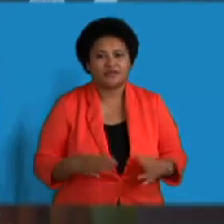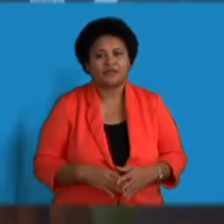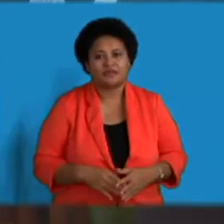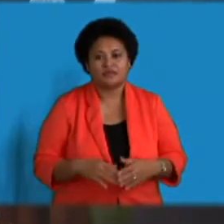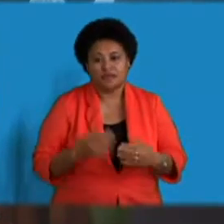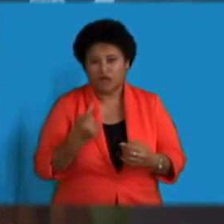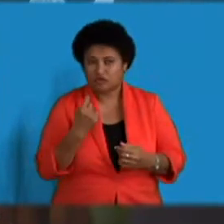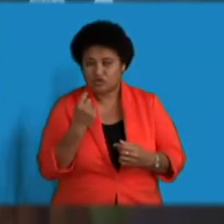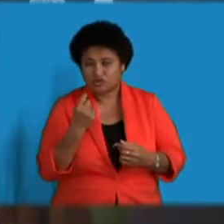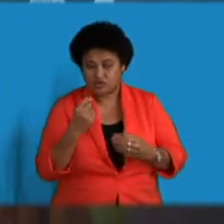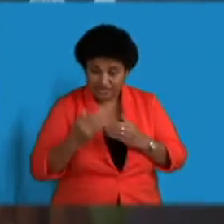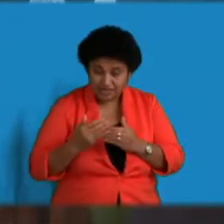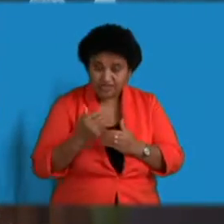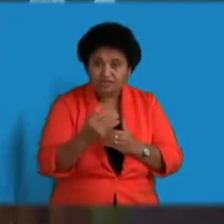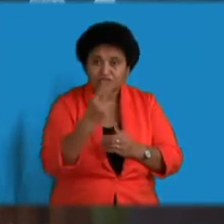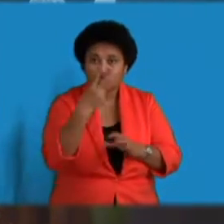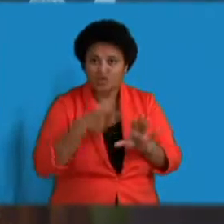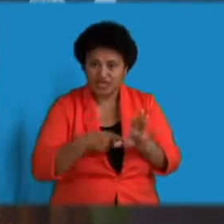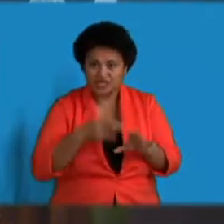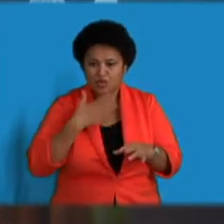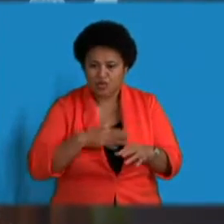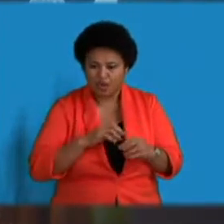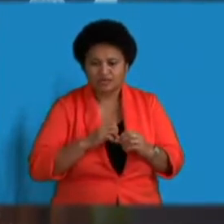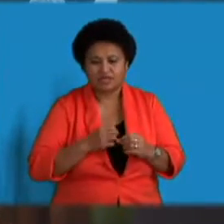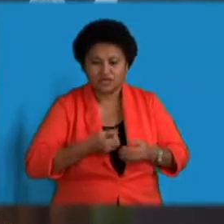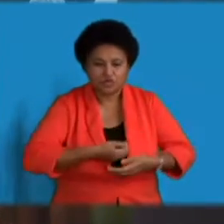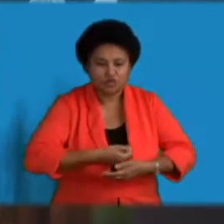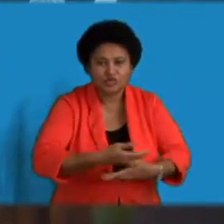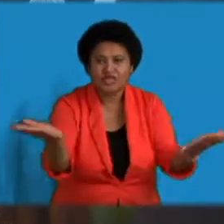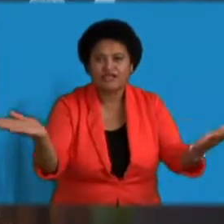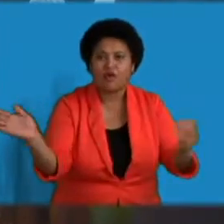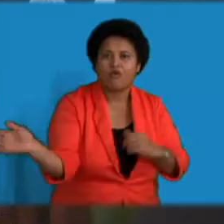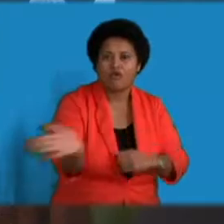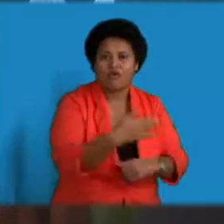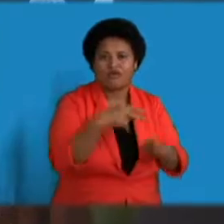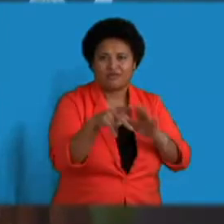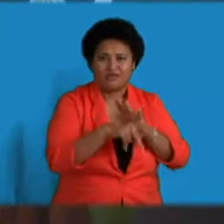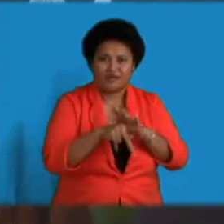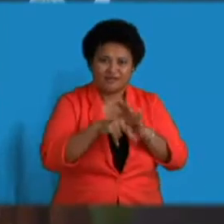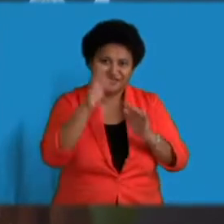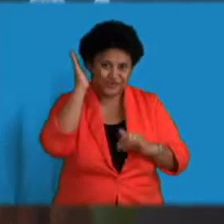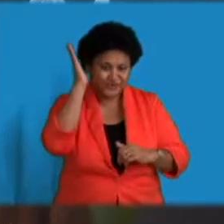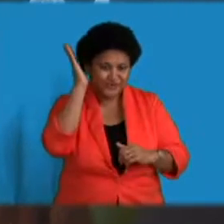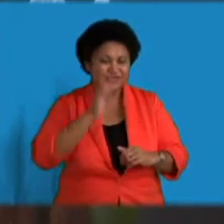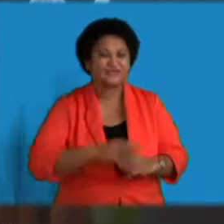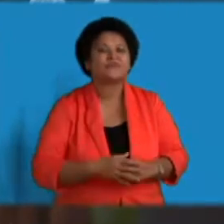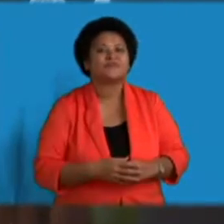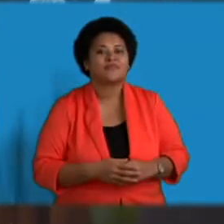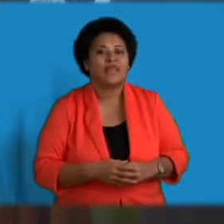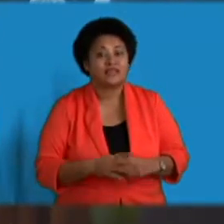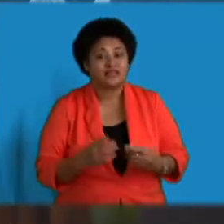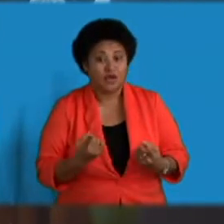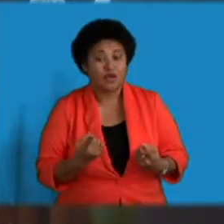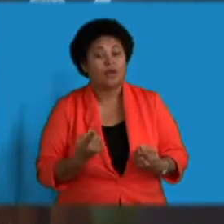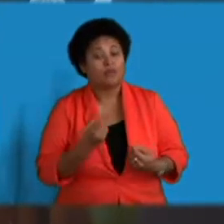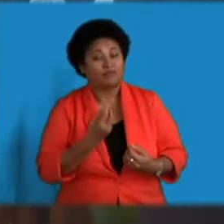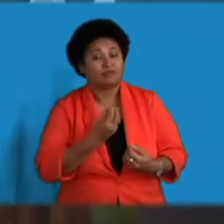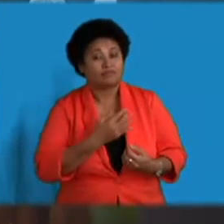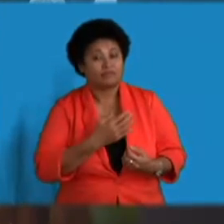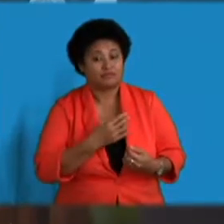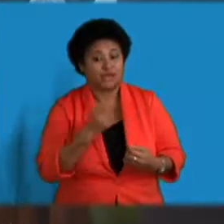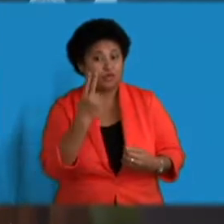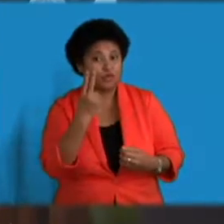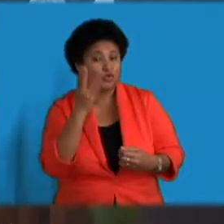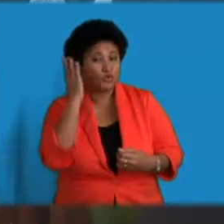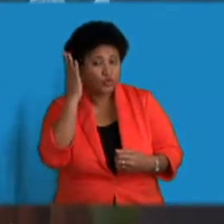next 2 year time. So, Madam Speaker, this is in detail the kinds of assistance we have provided to our schools